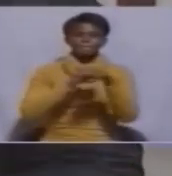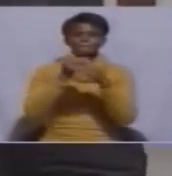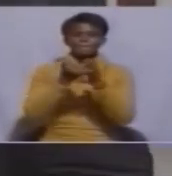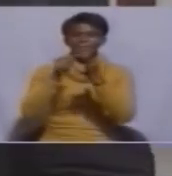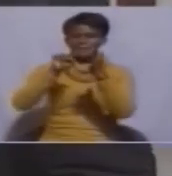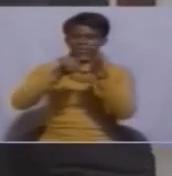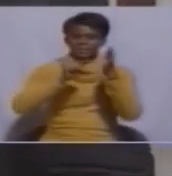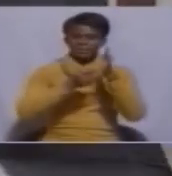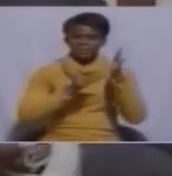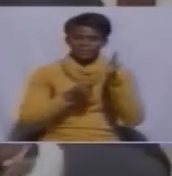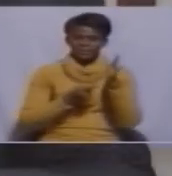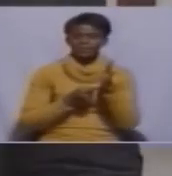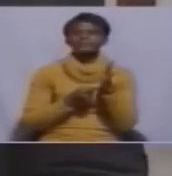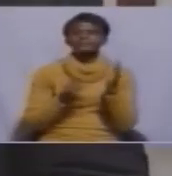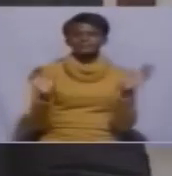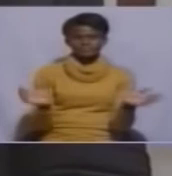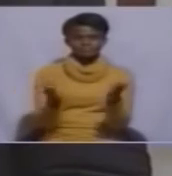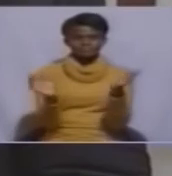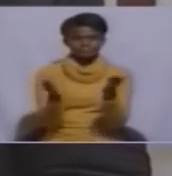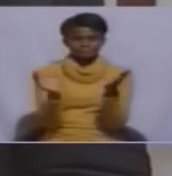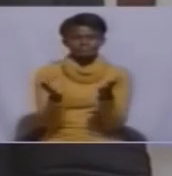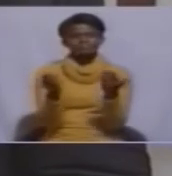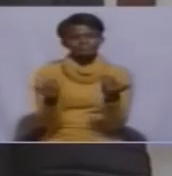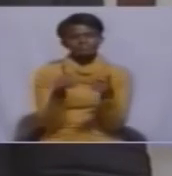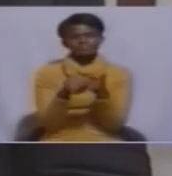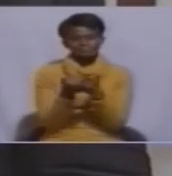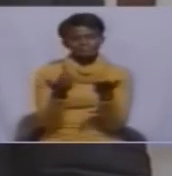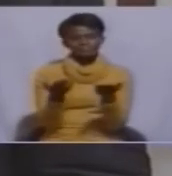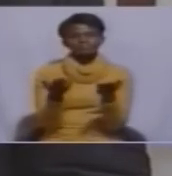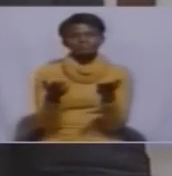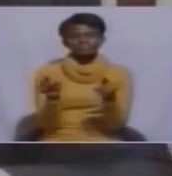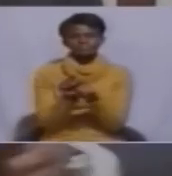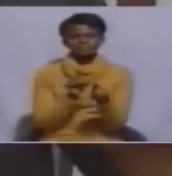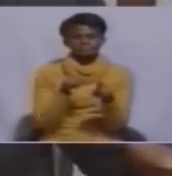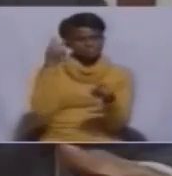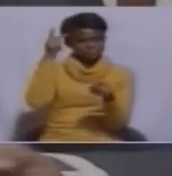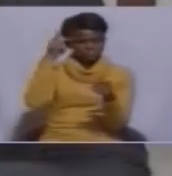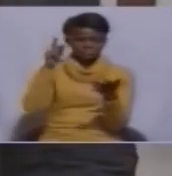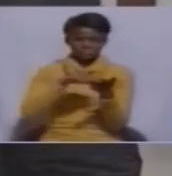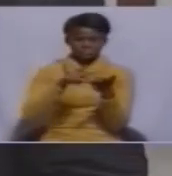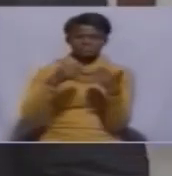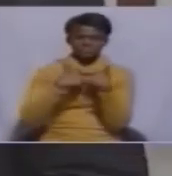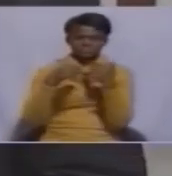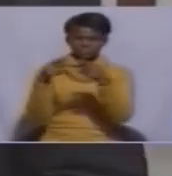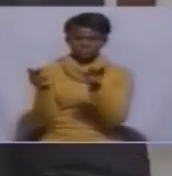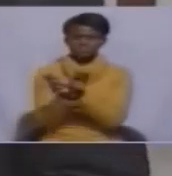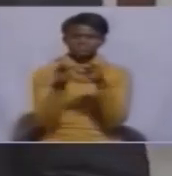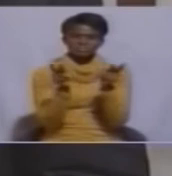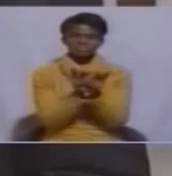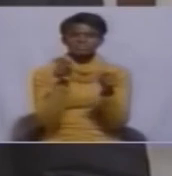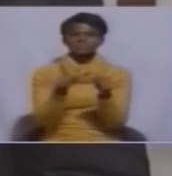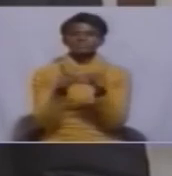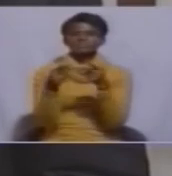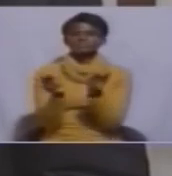which enhance the aspect of legitimacy and political parties having presence everywhere.